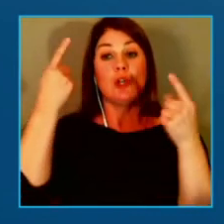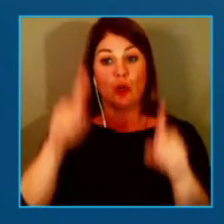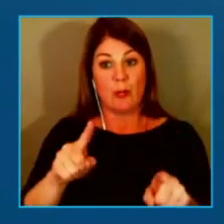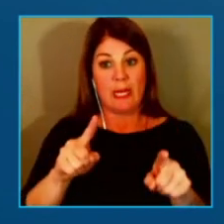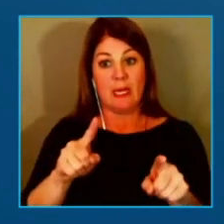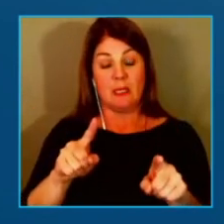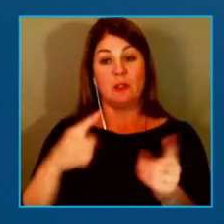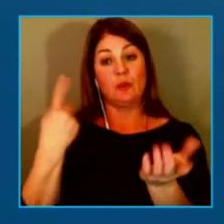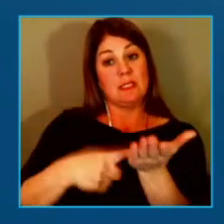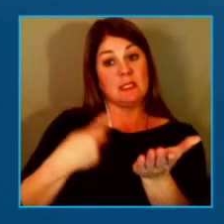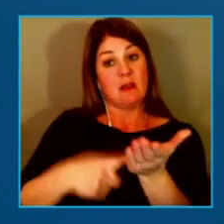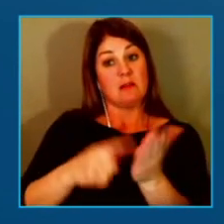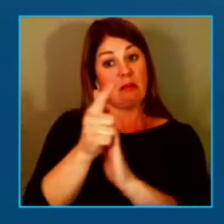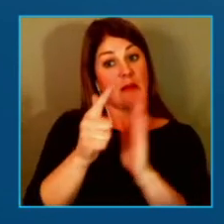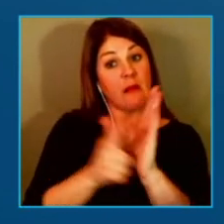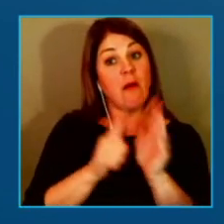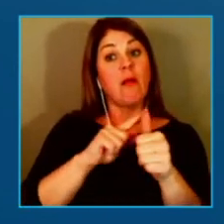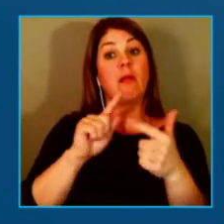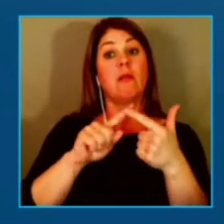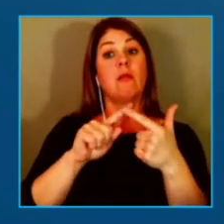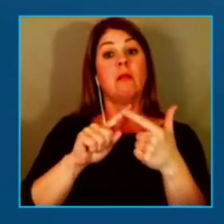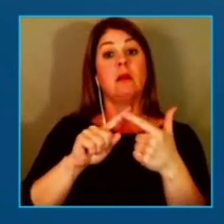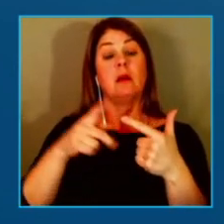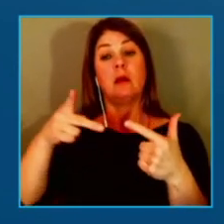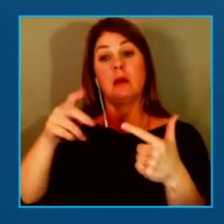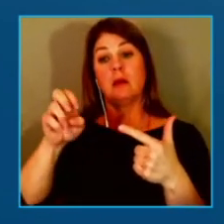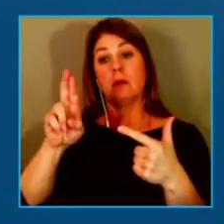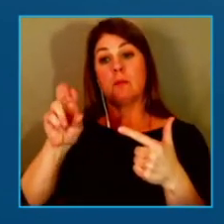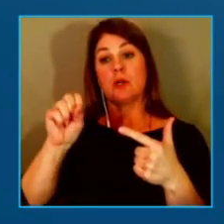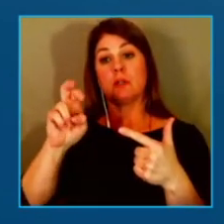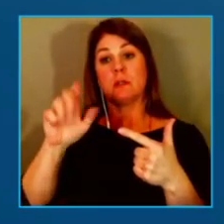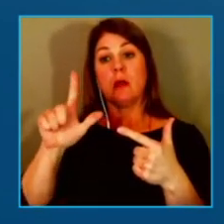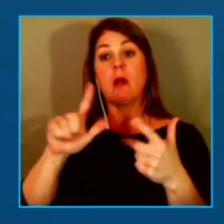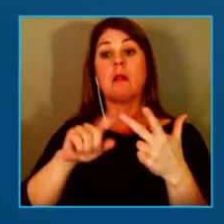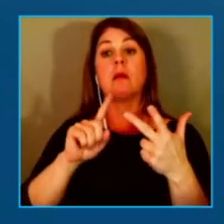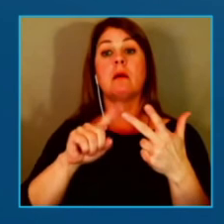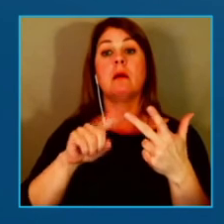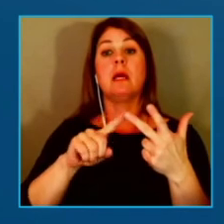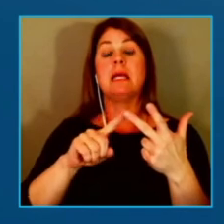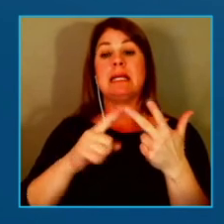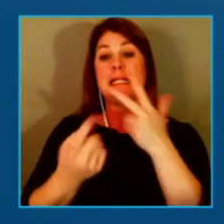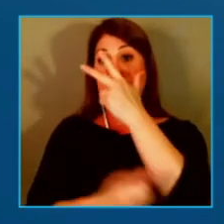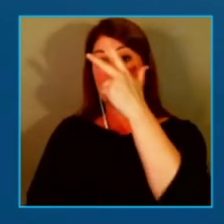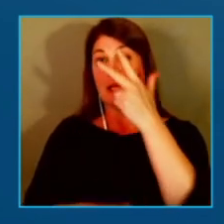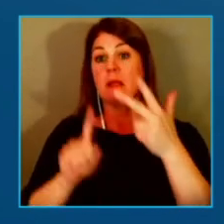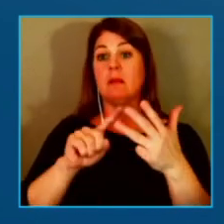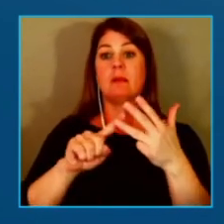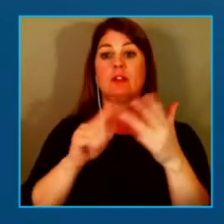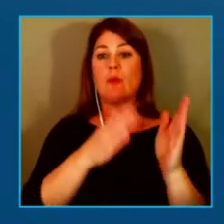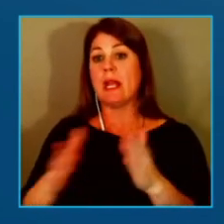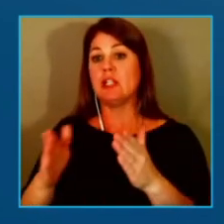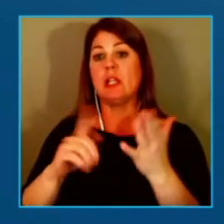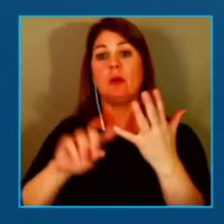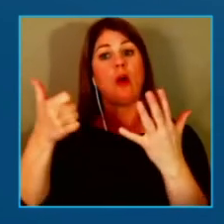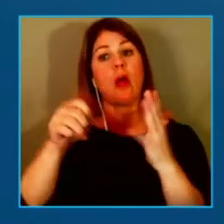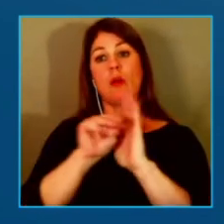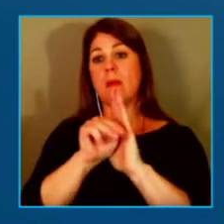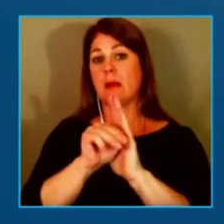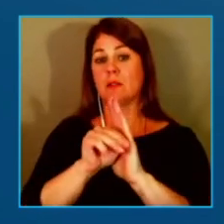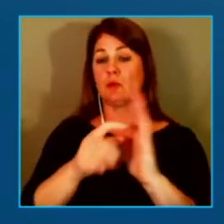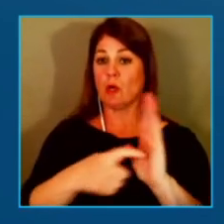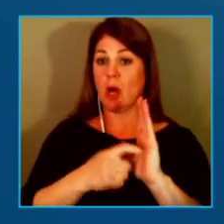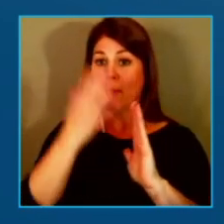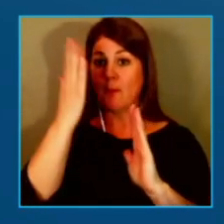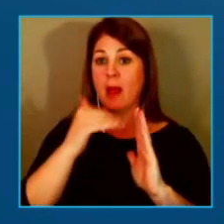legal, personnel, discipline, strategy, or any other matters. As required by the National Party